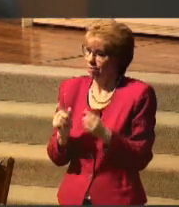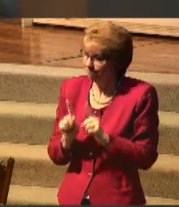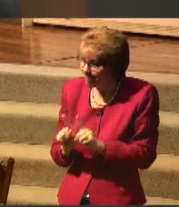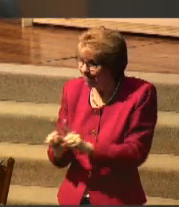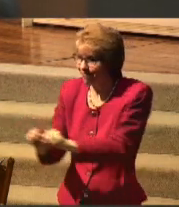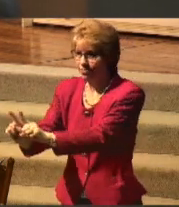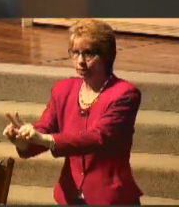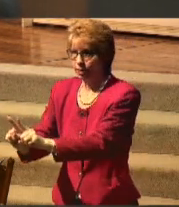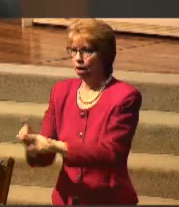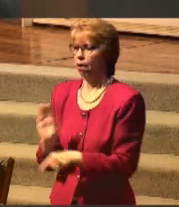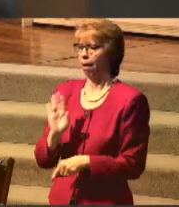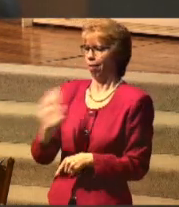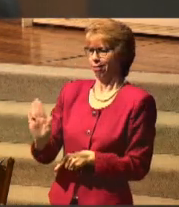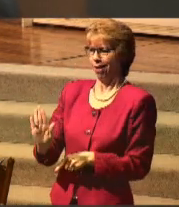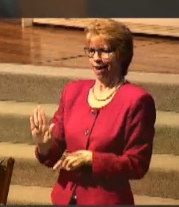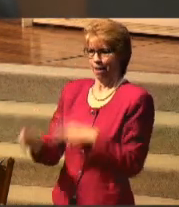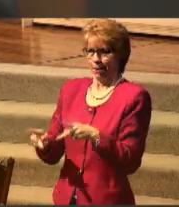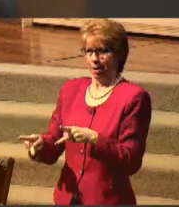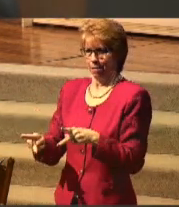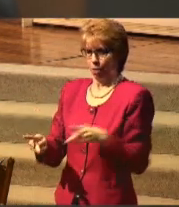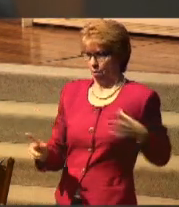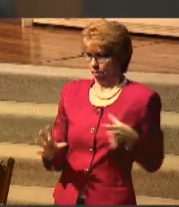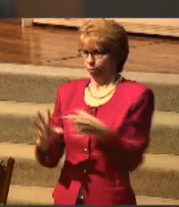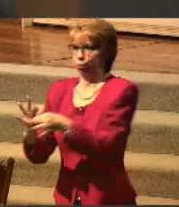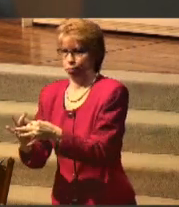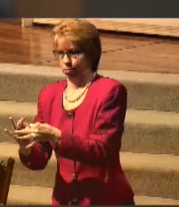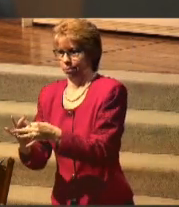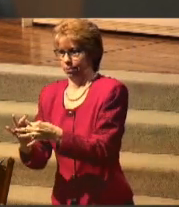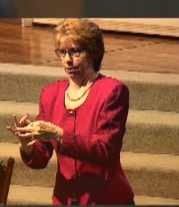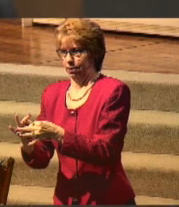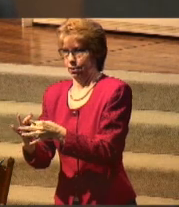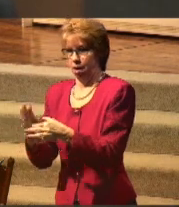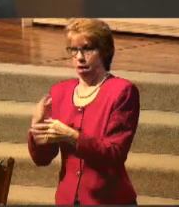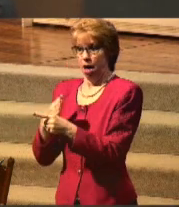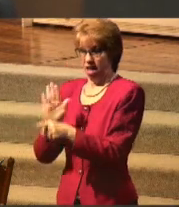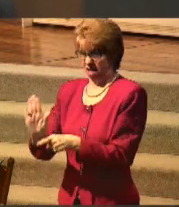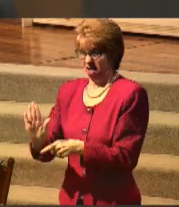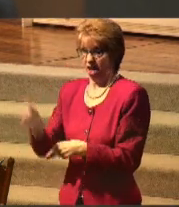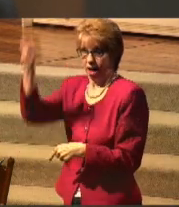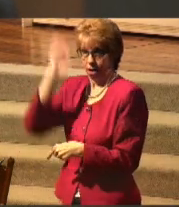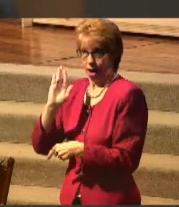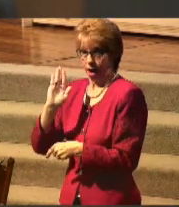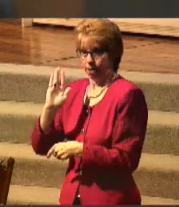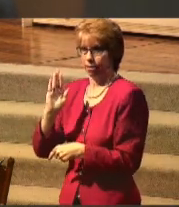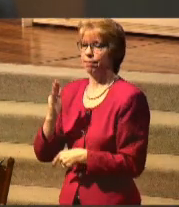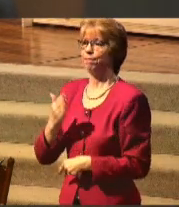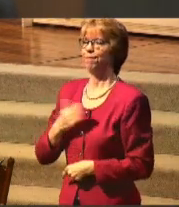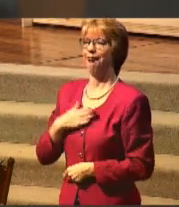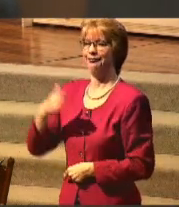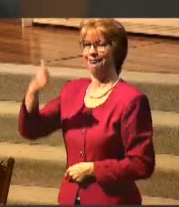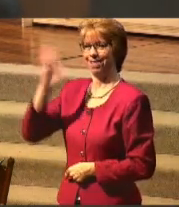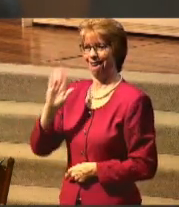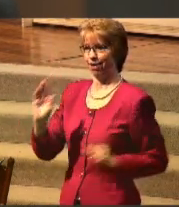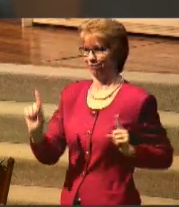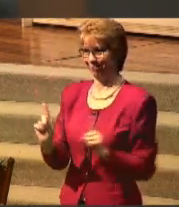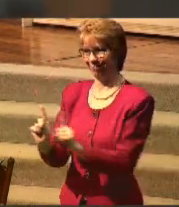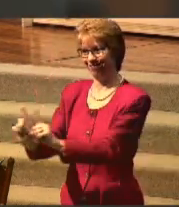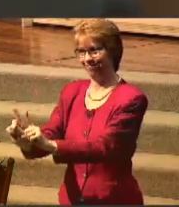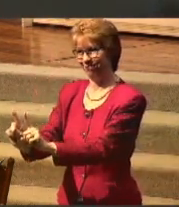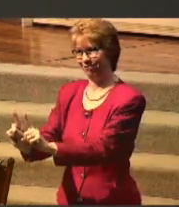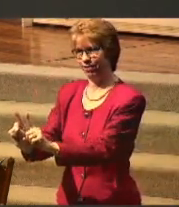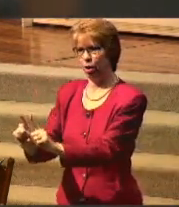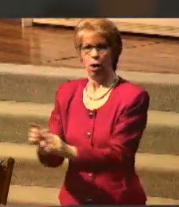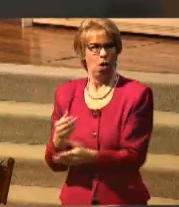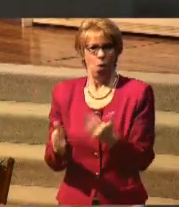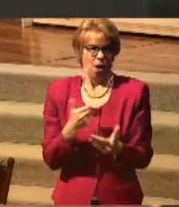be my people. And thy God, my God. She said, whatever you do,